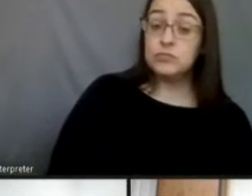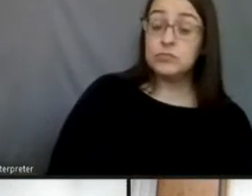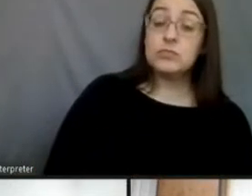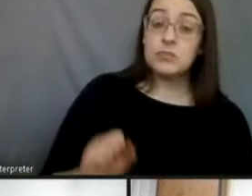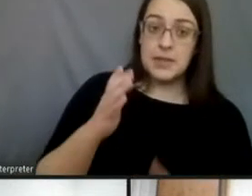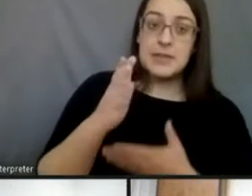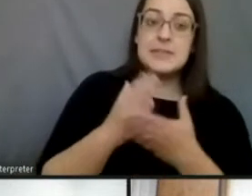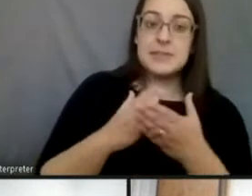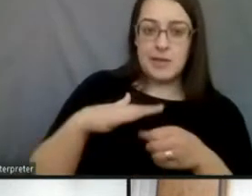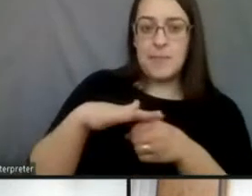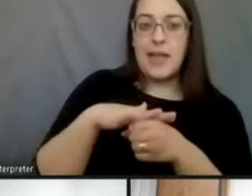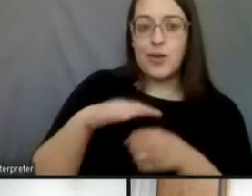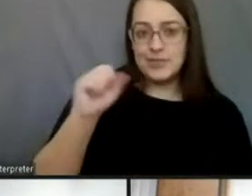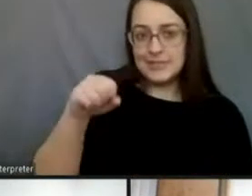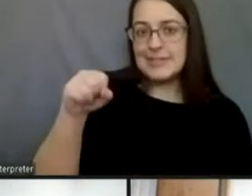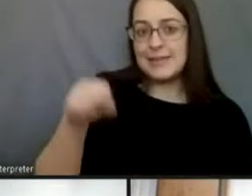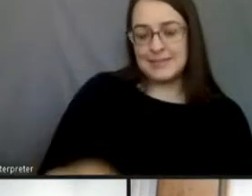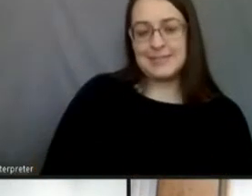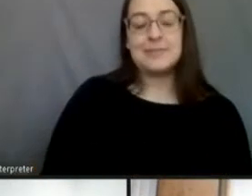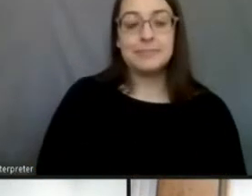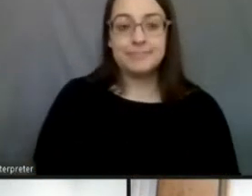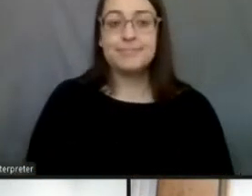some locations we have, yes.